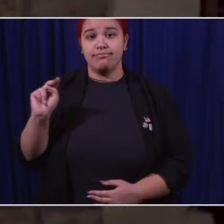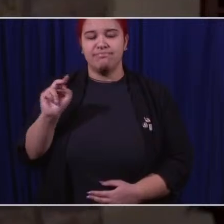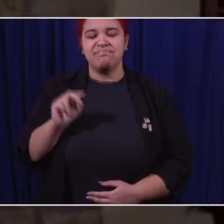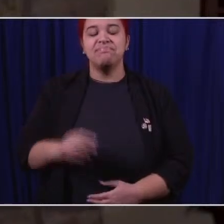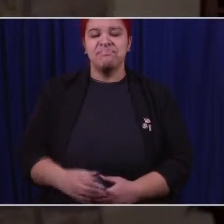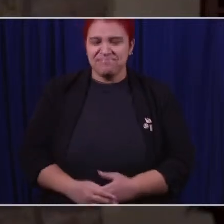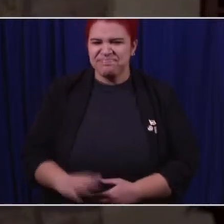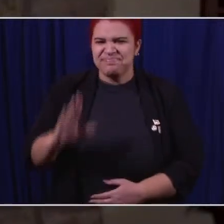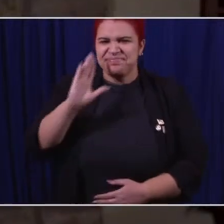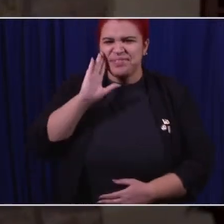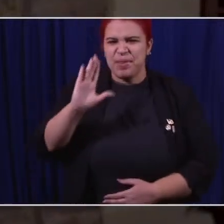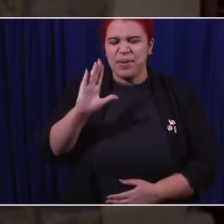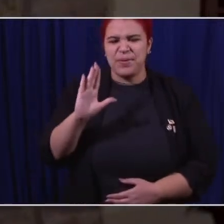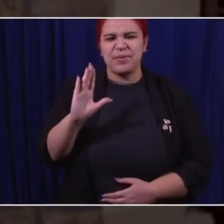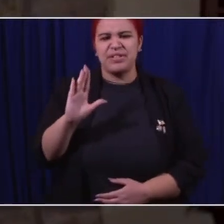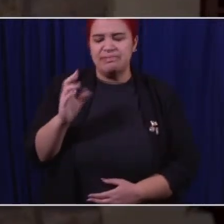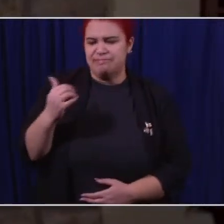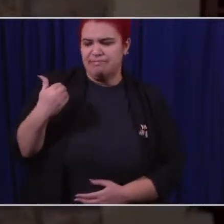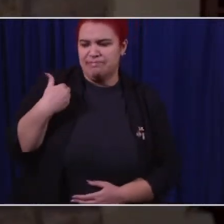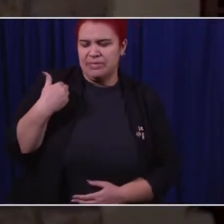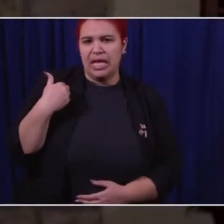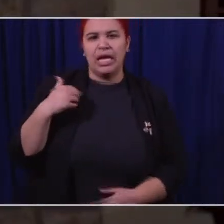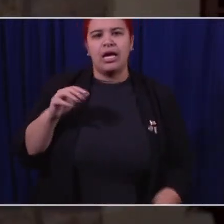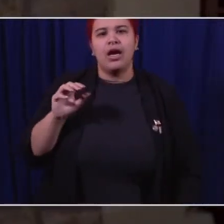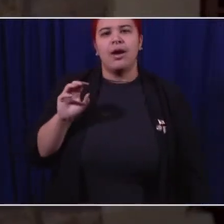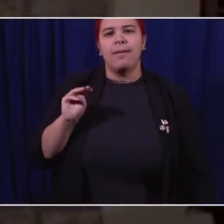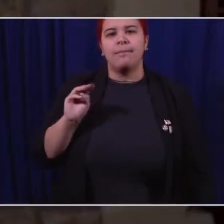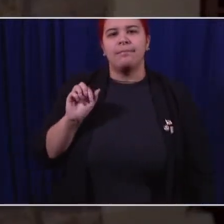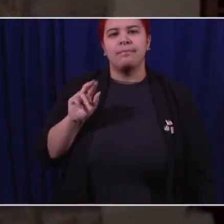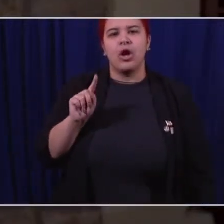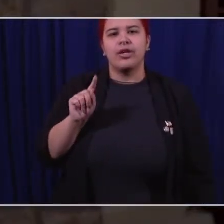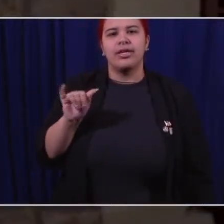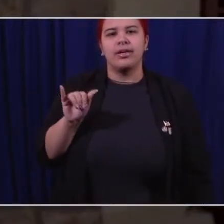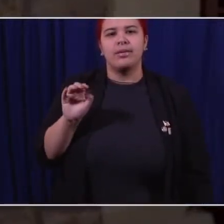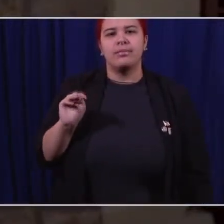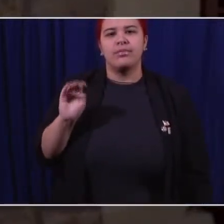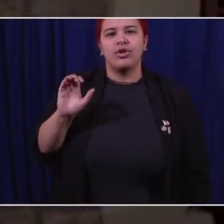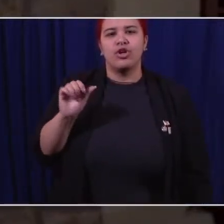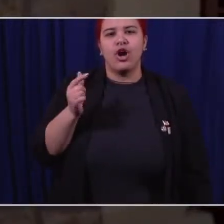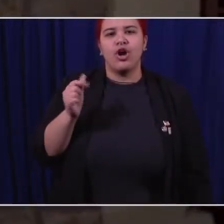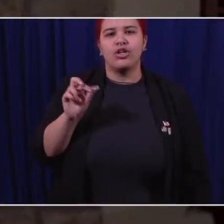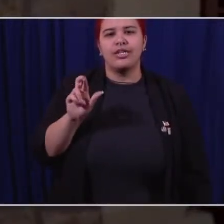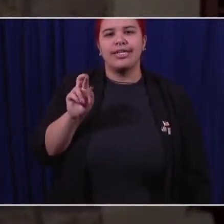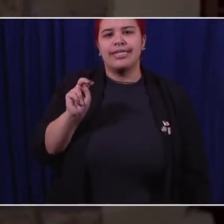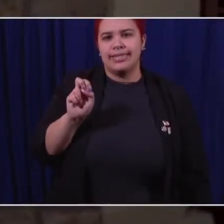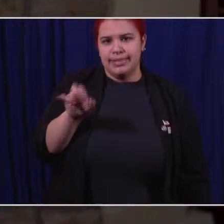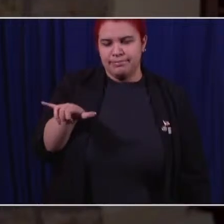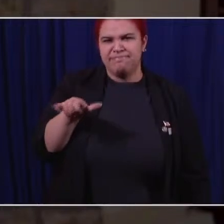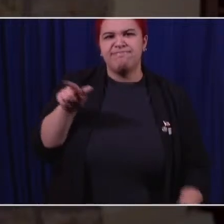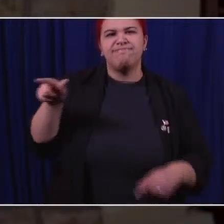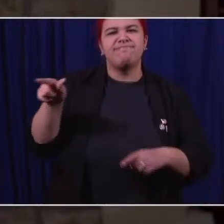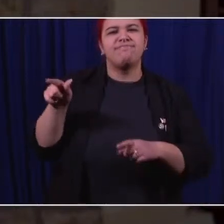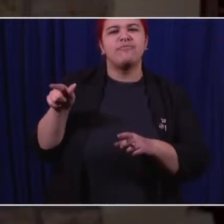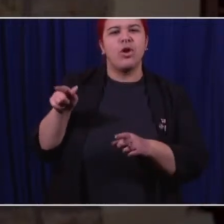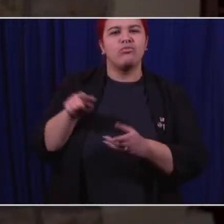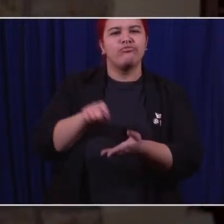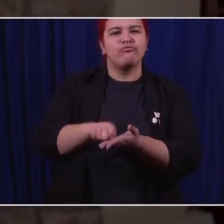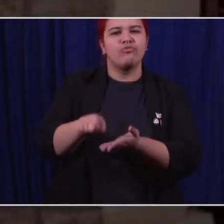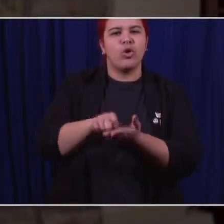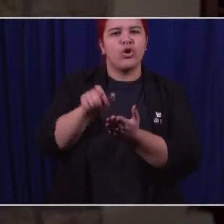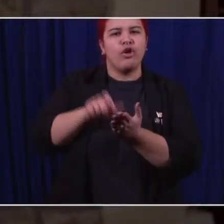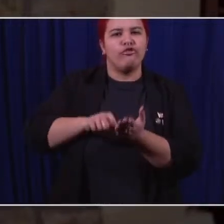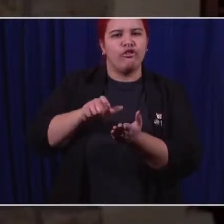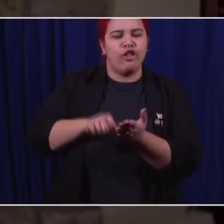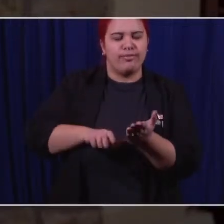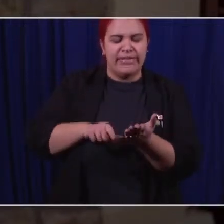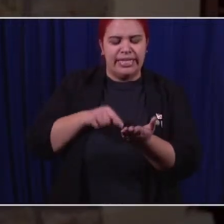week, Marty Makary, he's a Johns Hopkins professor, wrote a column in the Washington Post arguing that we